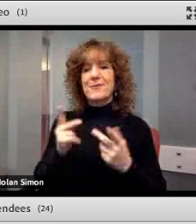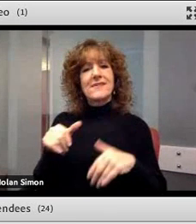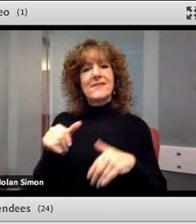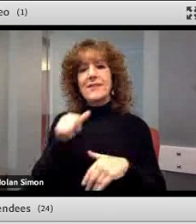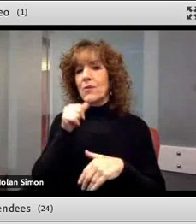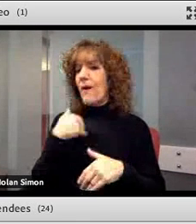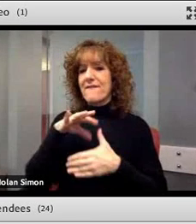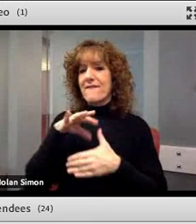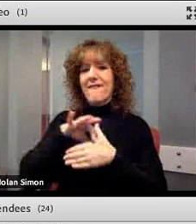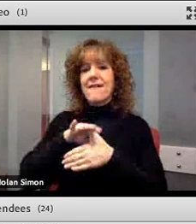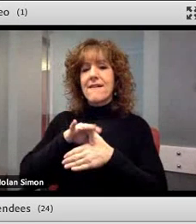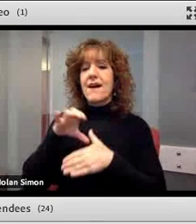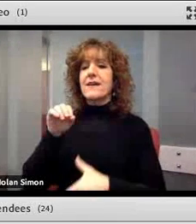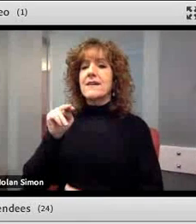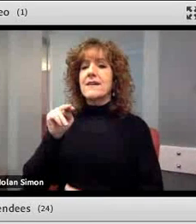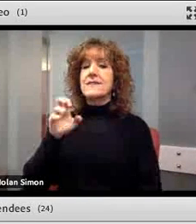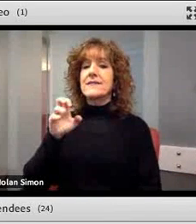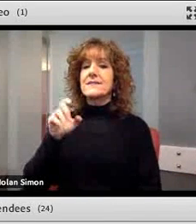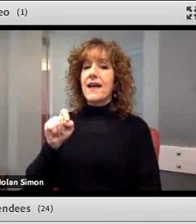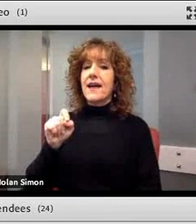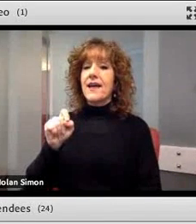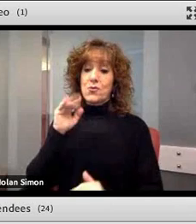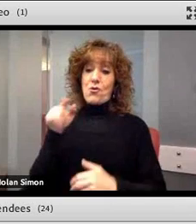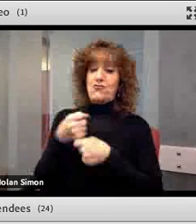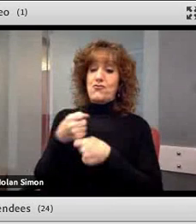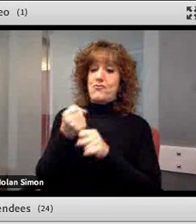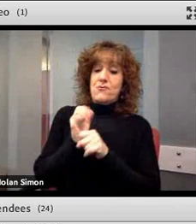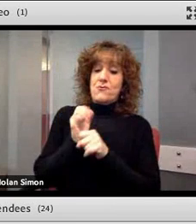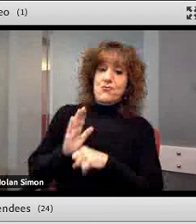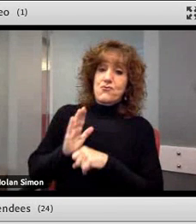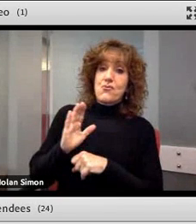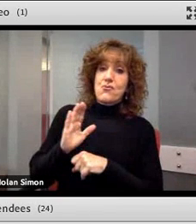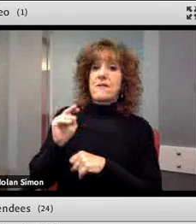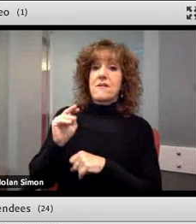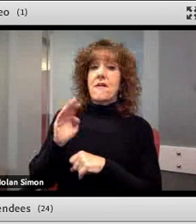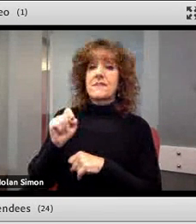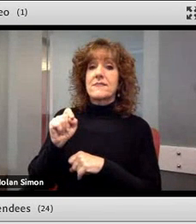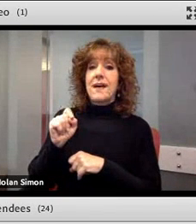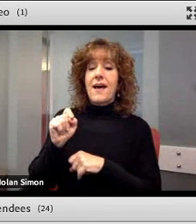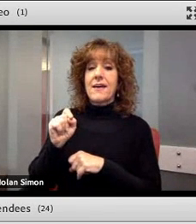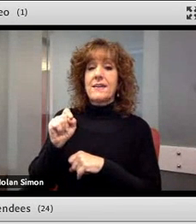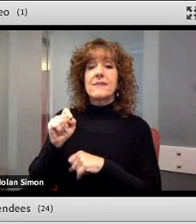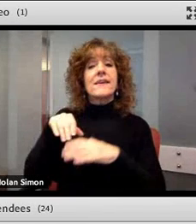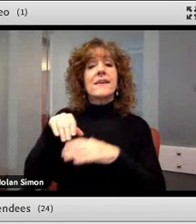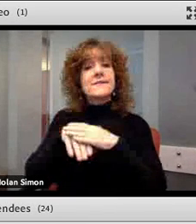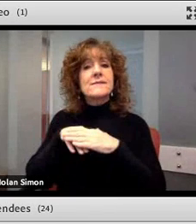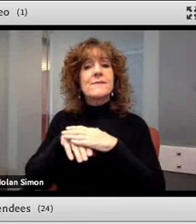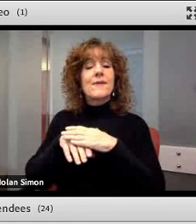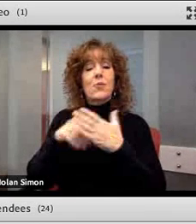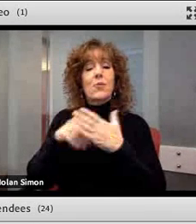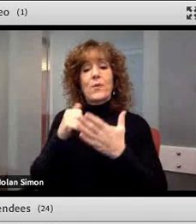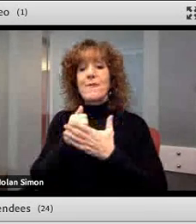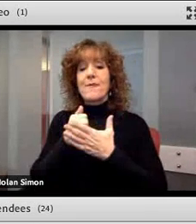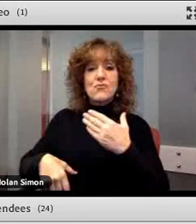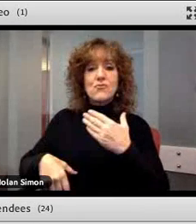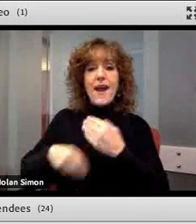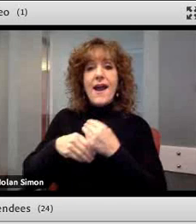We don't have content. We help you make your content accessible, help you add